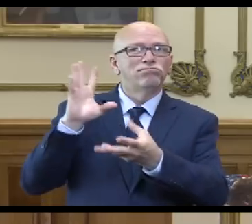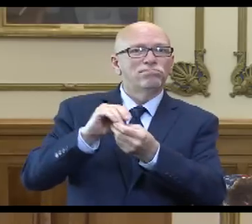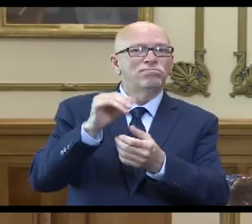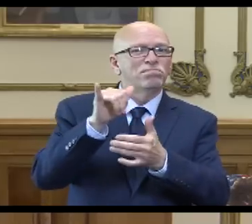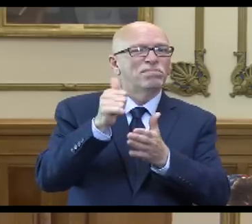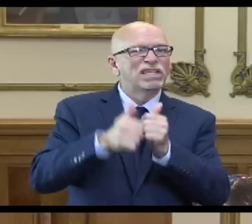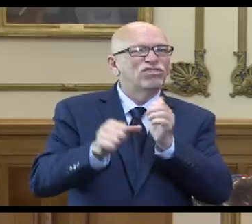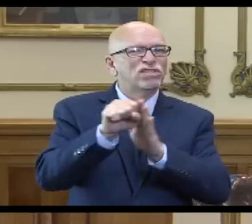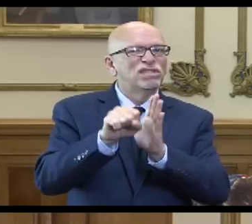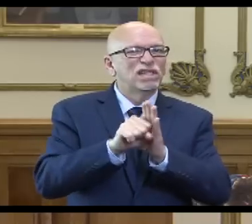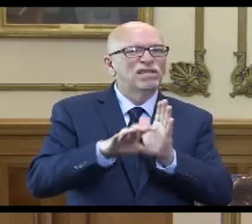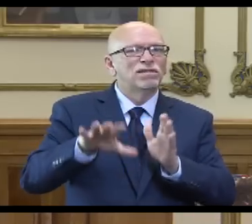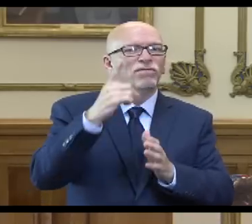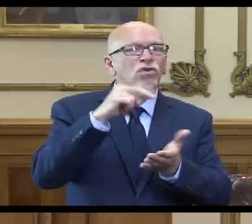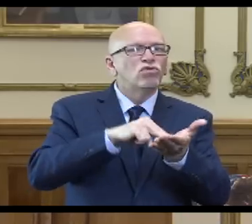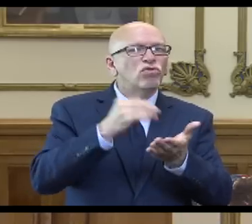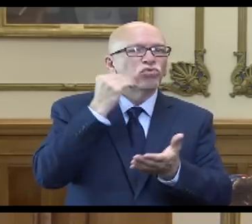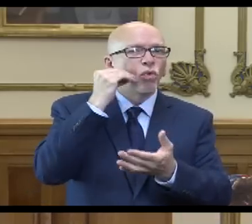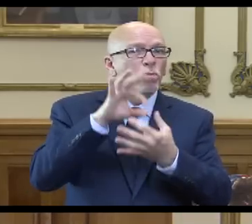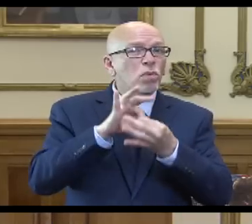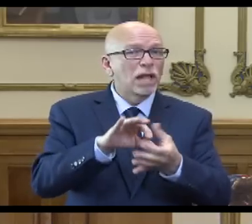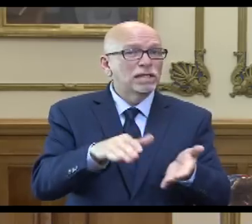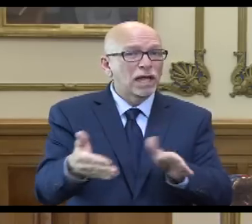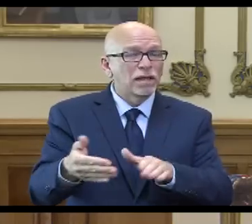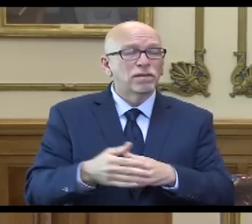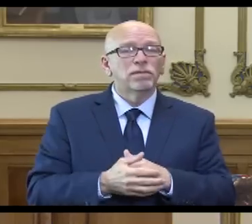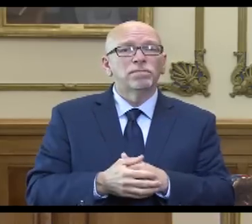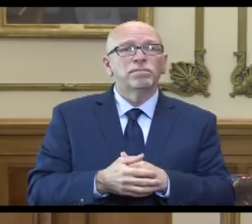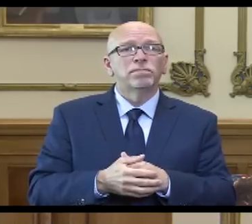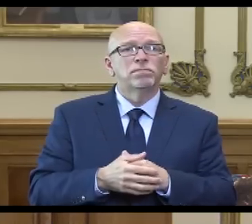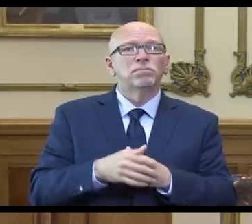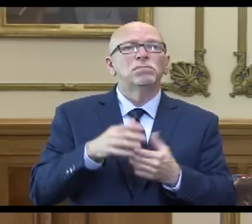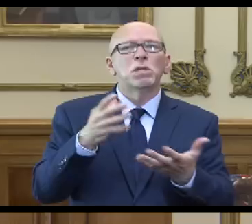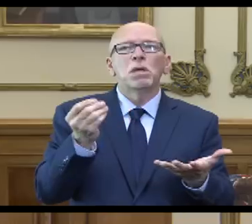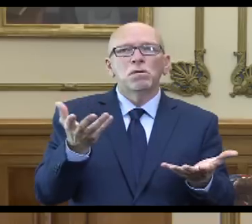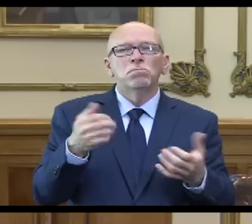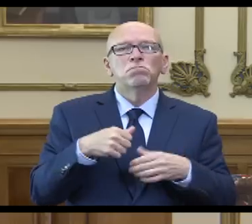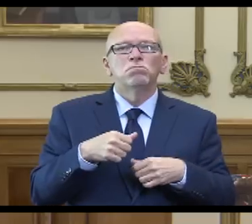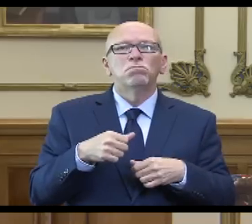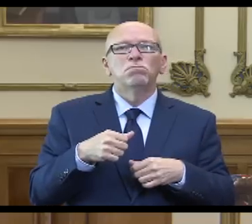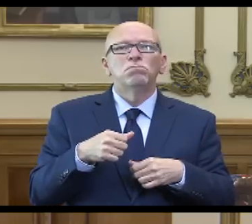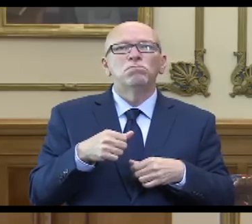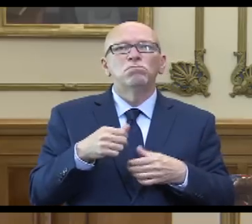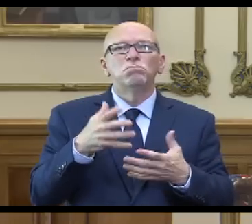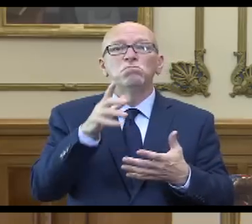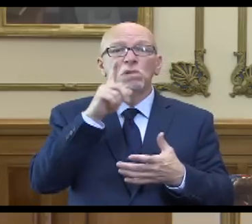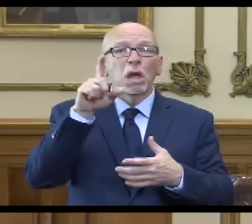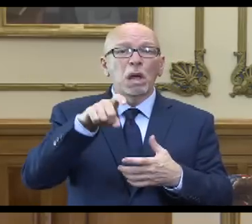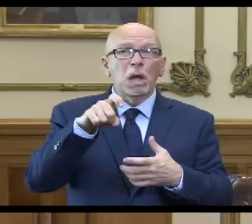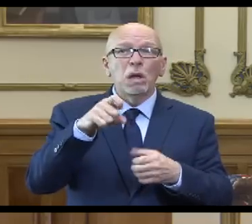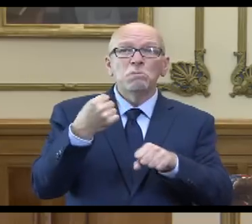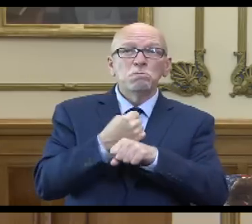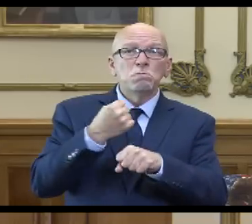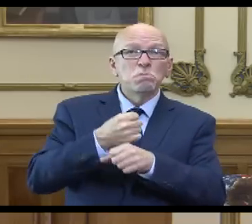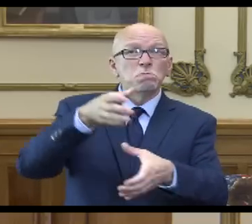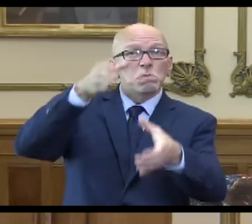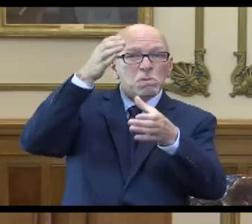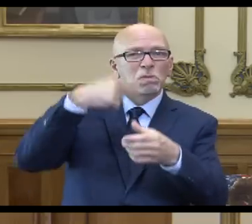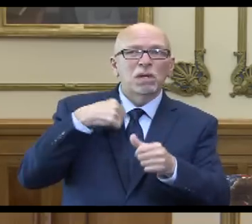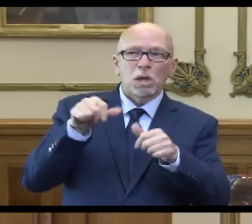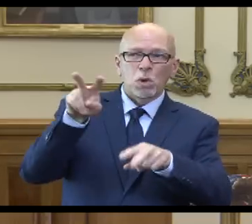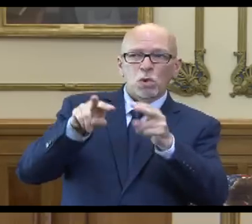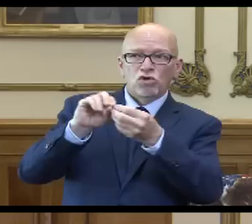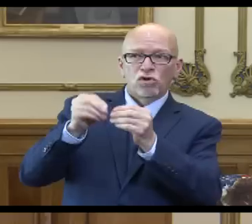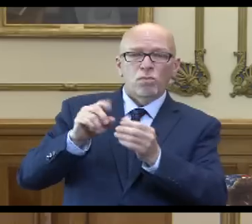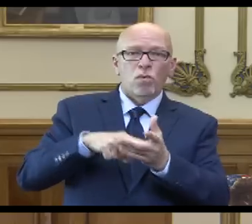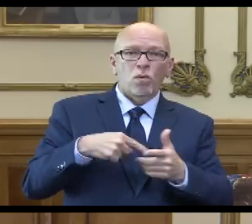state on nursing home-related deaths. And it would not take a lot of statistical know-how to look at their numbers and the